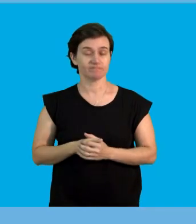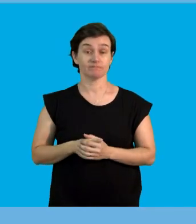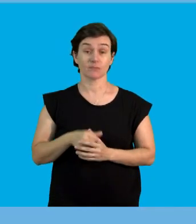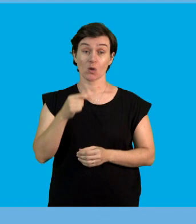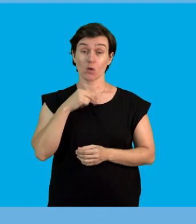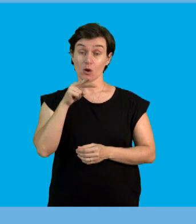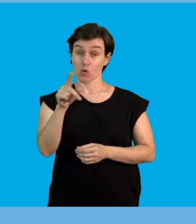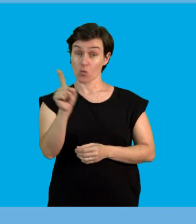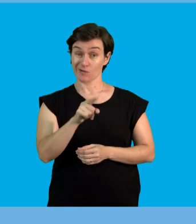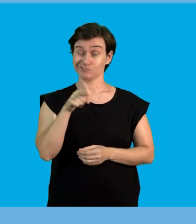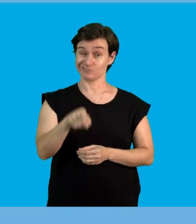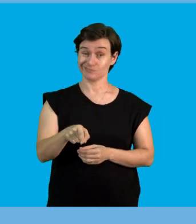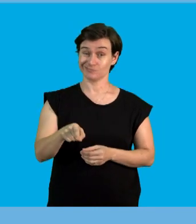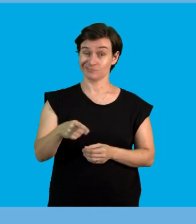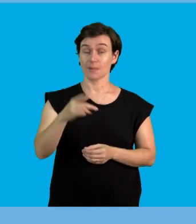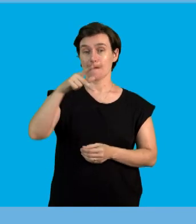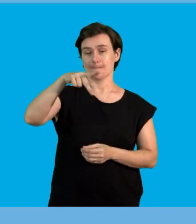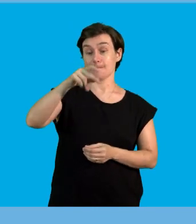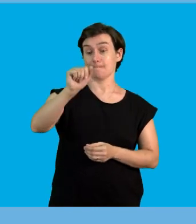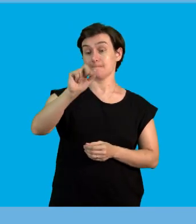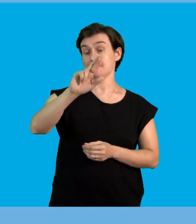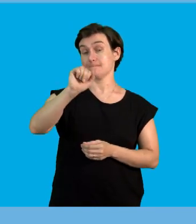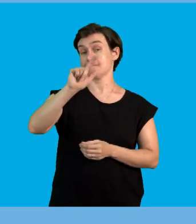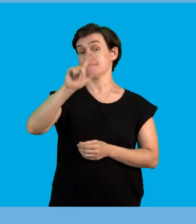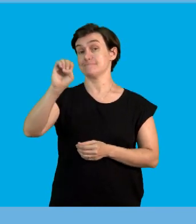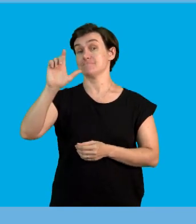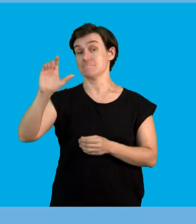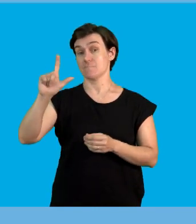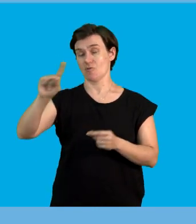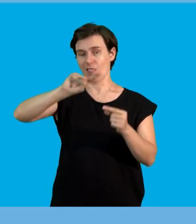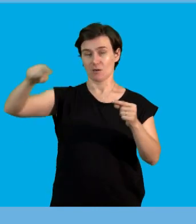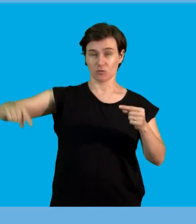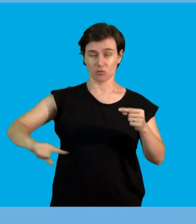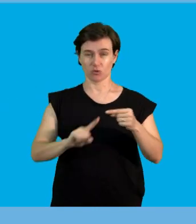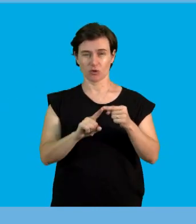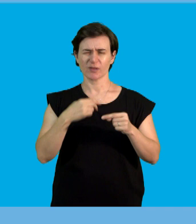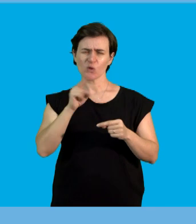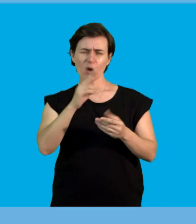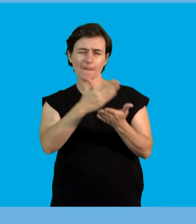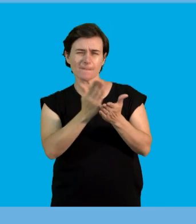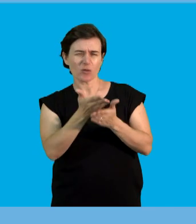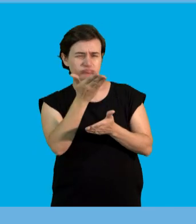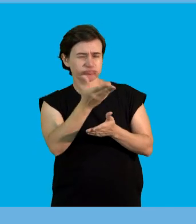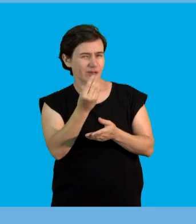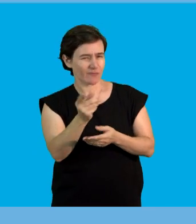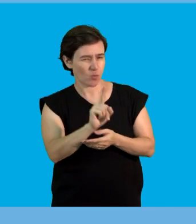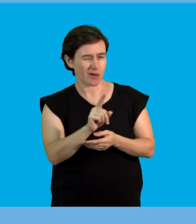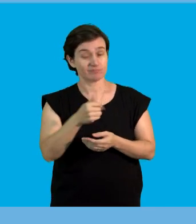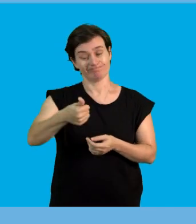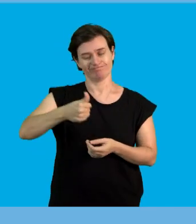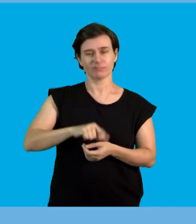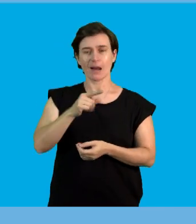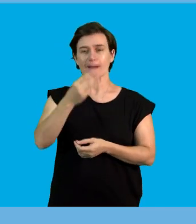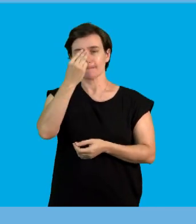we looked at the parallel circuit as our main idea. Then from there, we looked at the components of an electric circuit, and then lastly, look